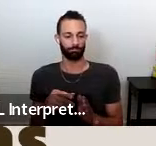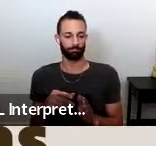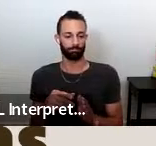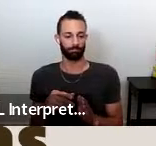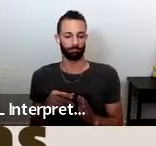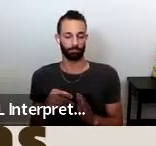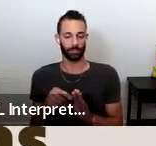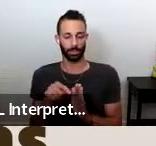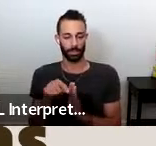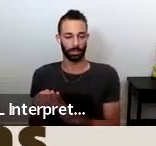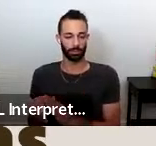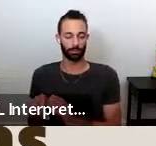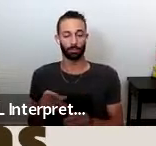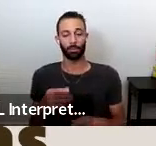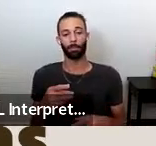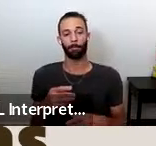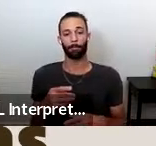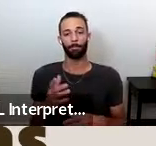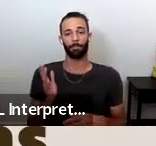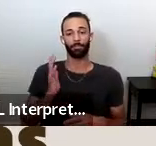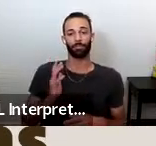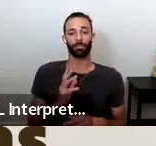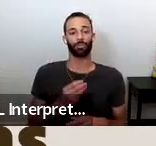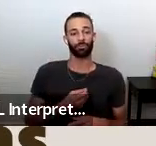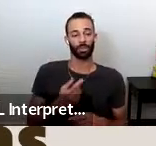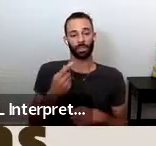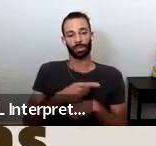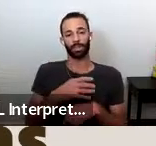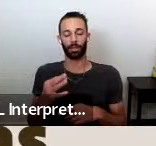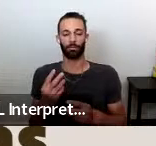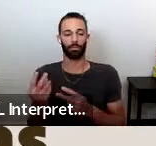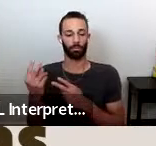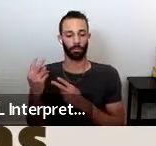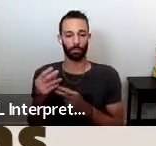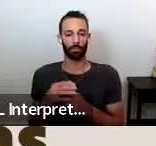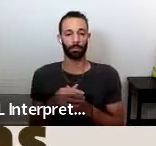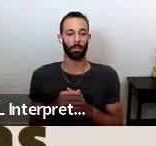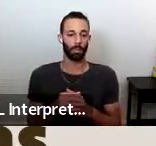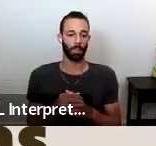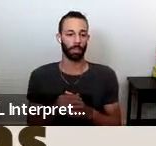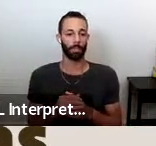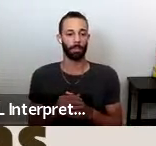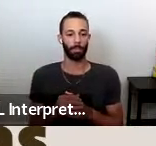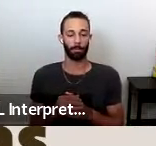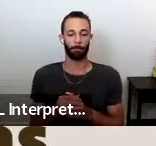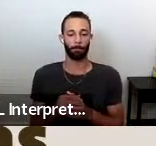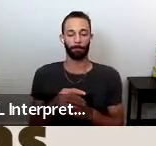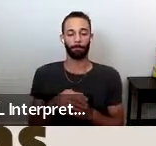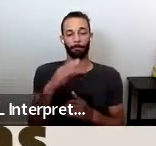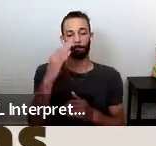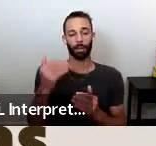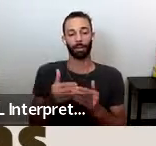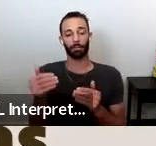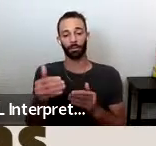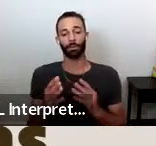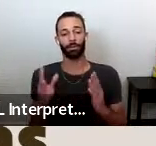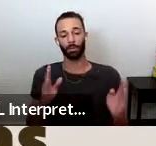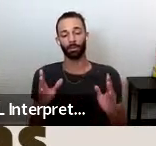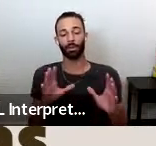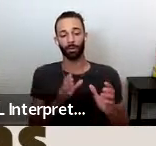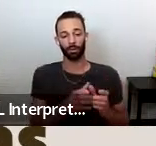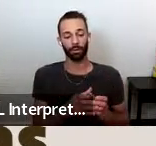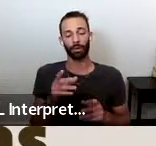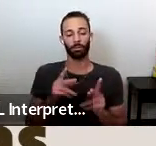This event started really with Ori Gallery, Black and Beyond the Binary Collective, folks from